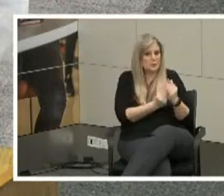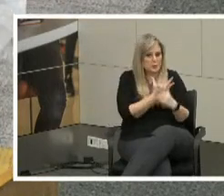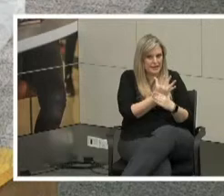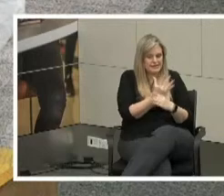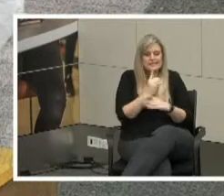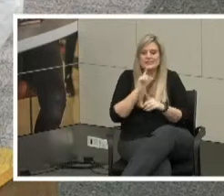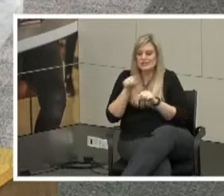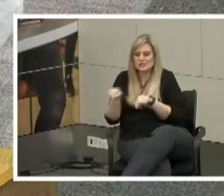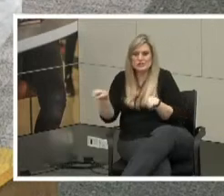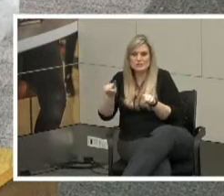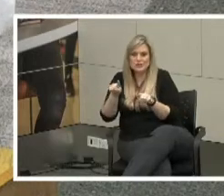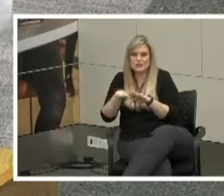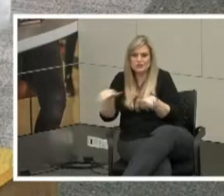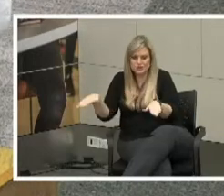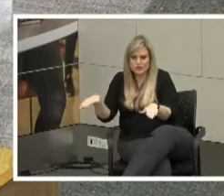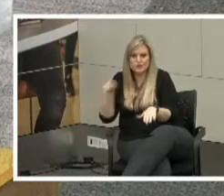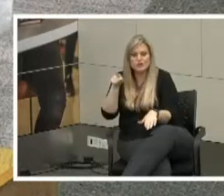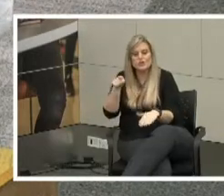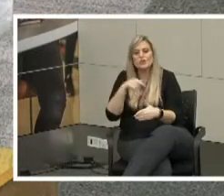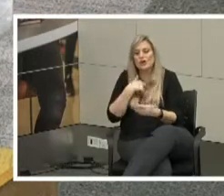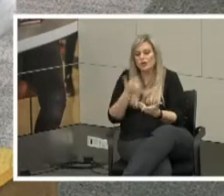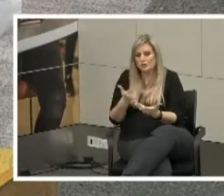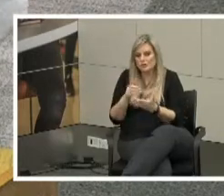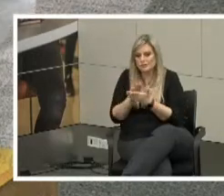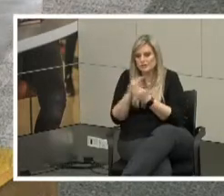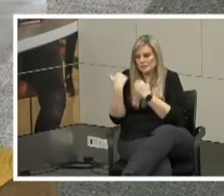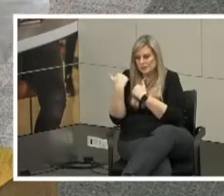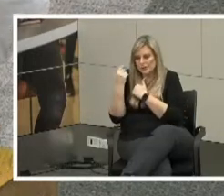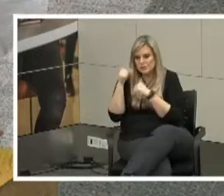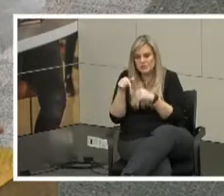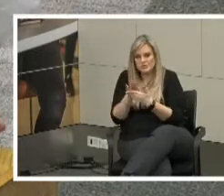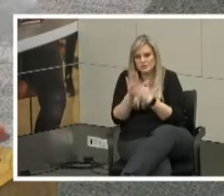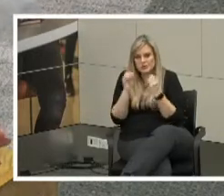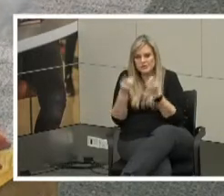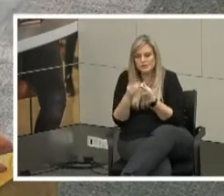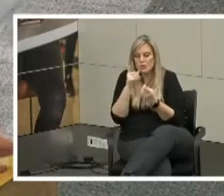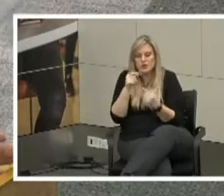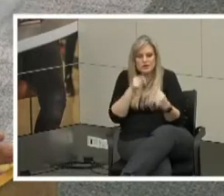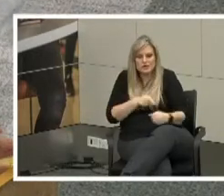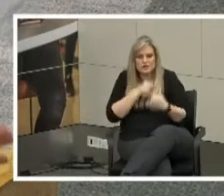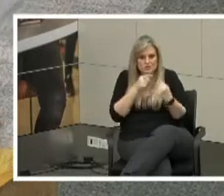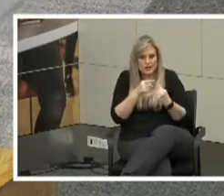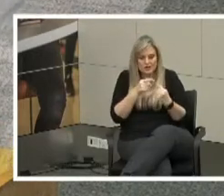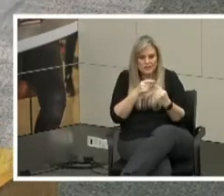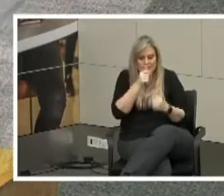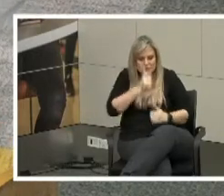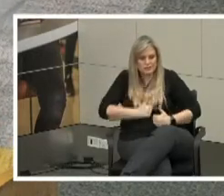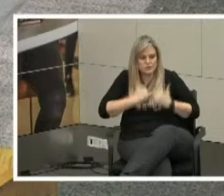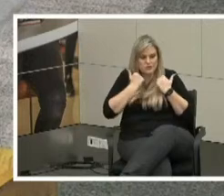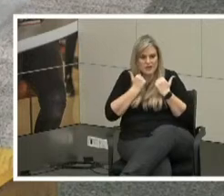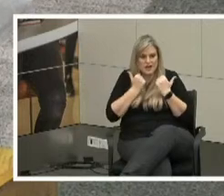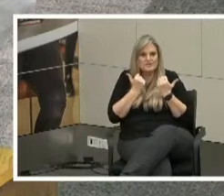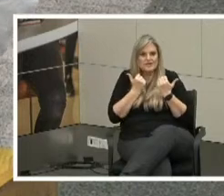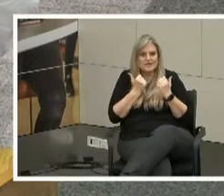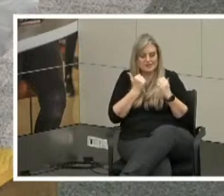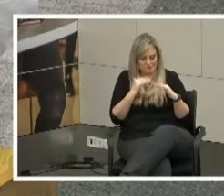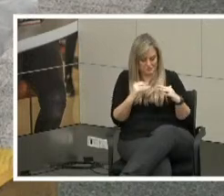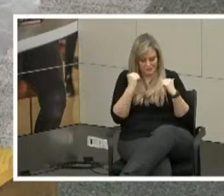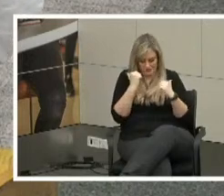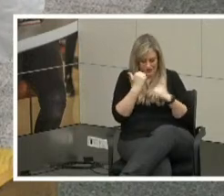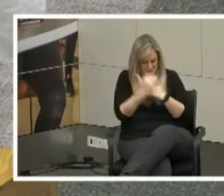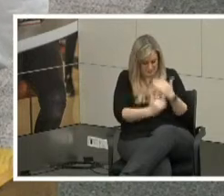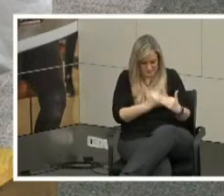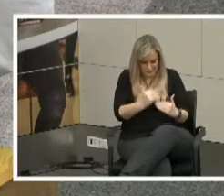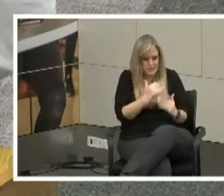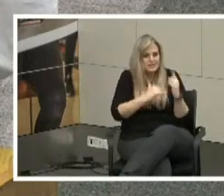students of the school district you are responsible for except we're not struggling to survive from a fast-paced environment we are being murdered by our unelected board's